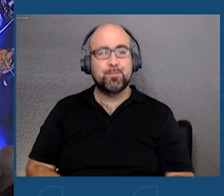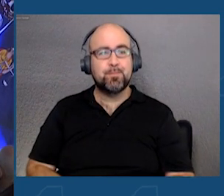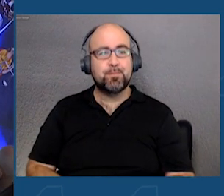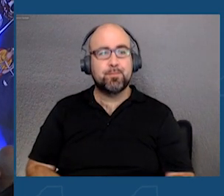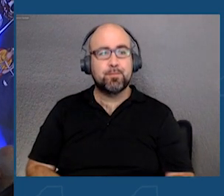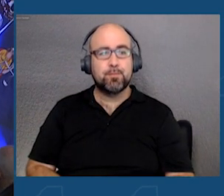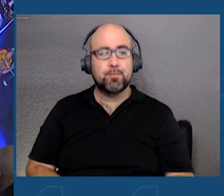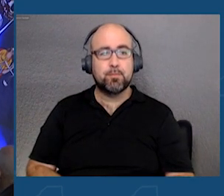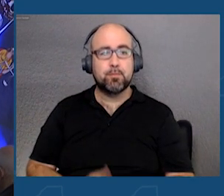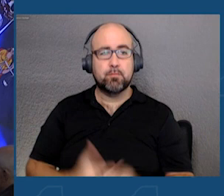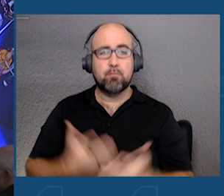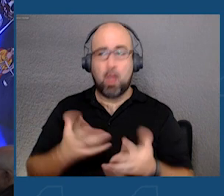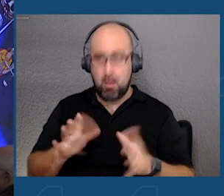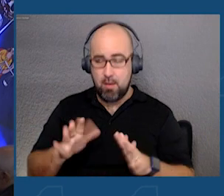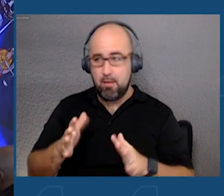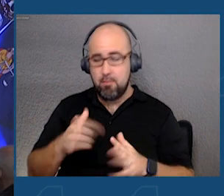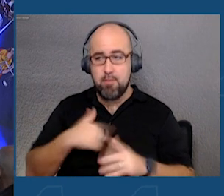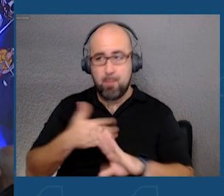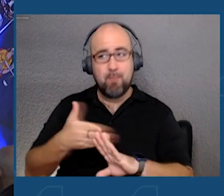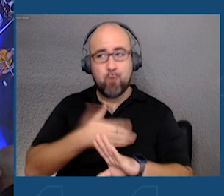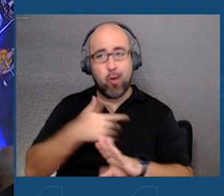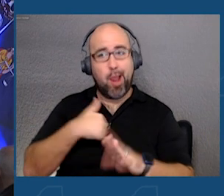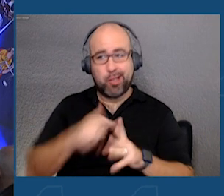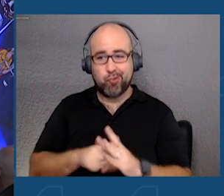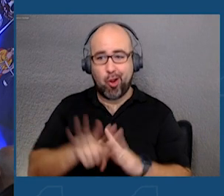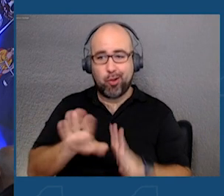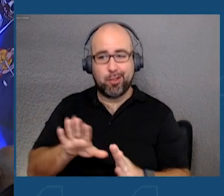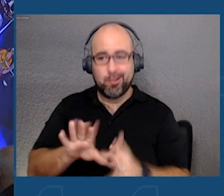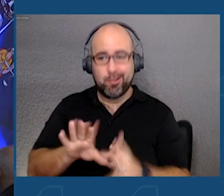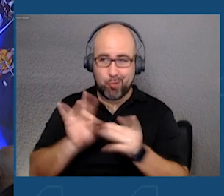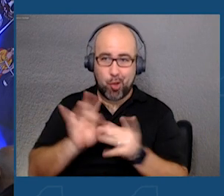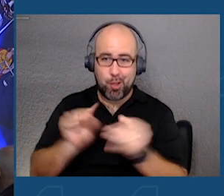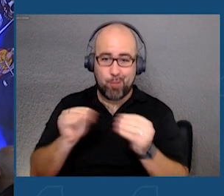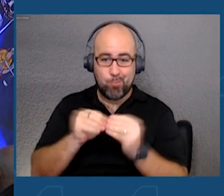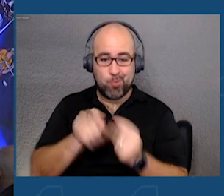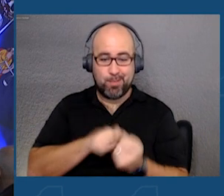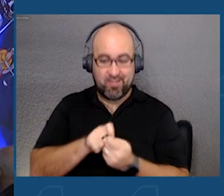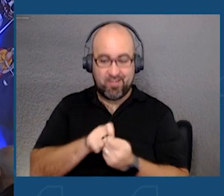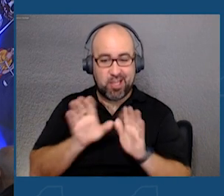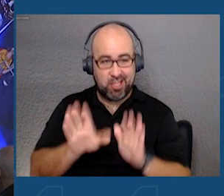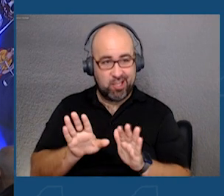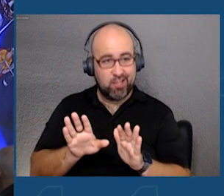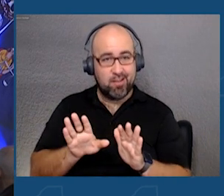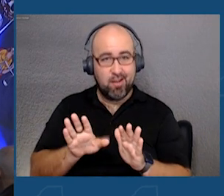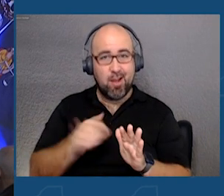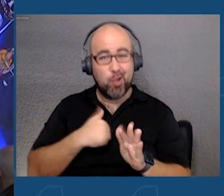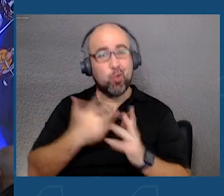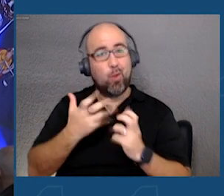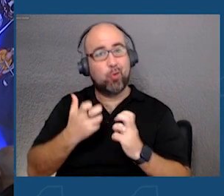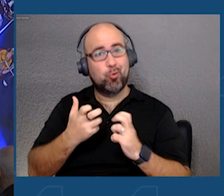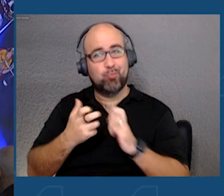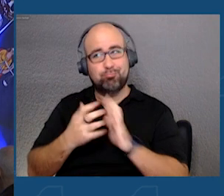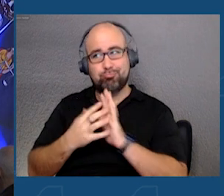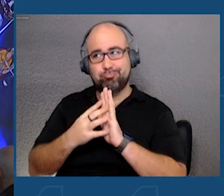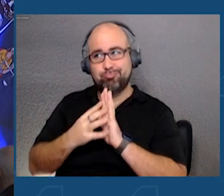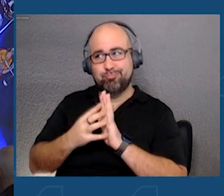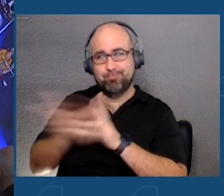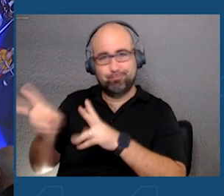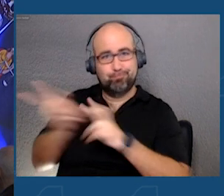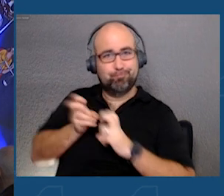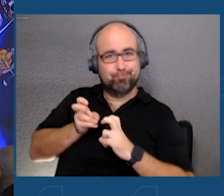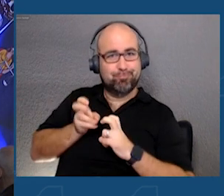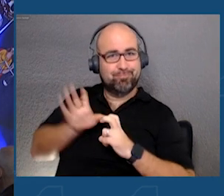Before I get started on talking more specifically, I do want to echo what Rich just said. It's been